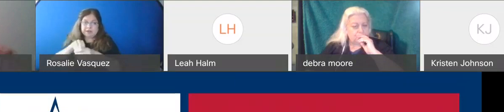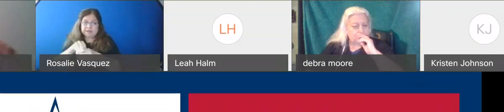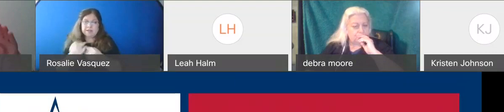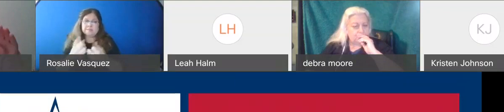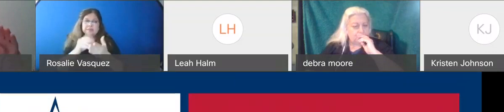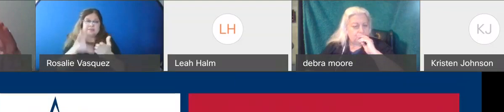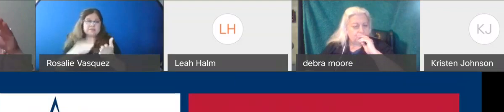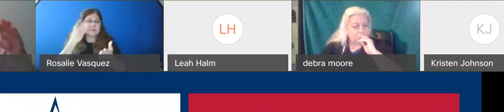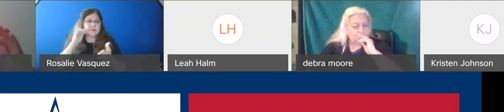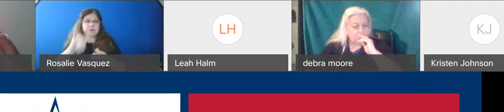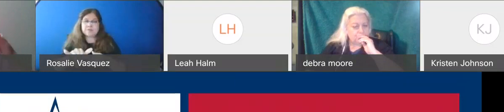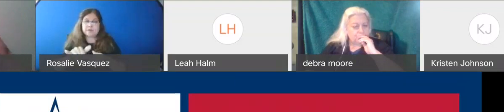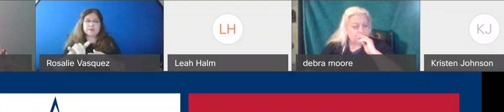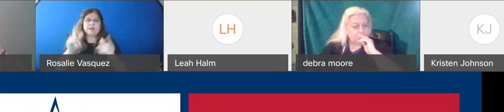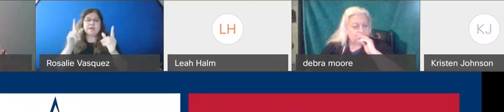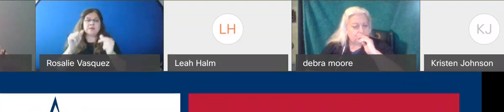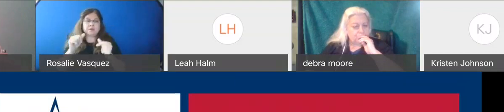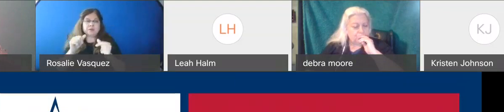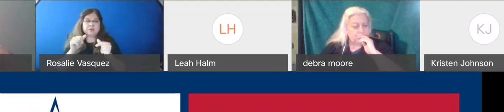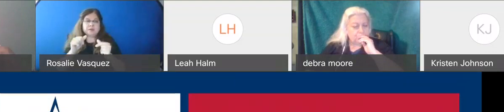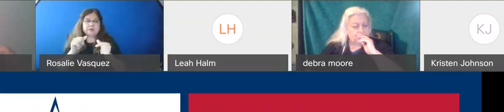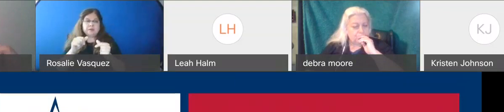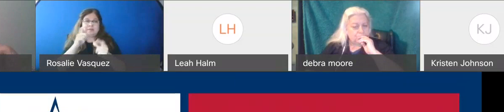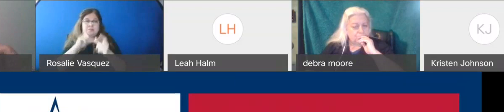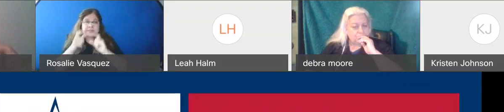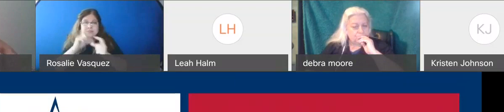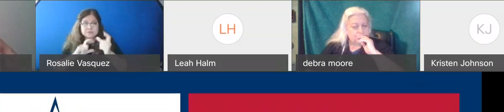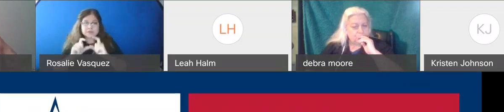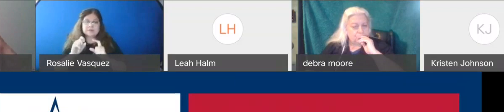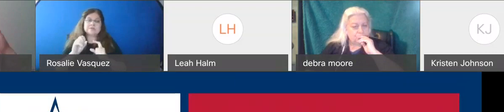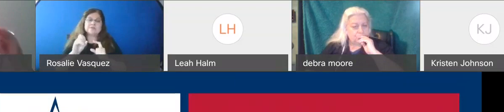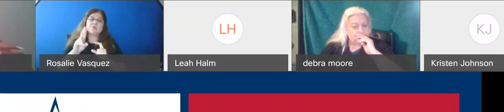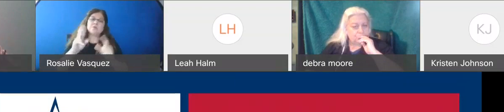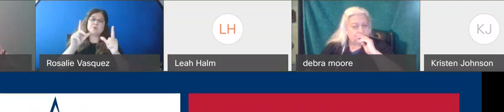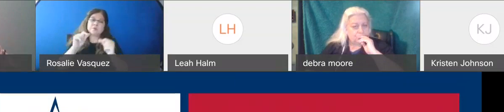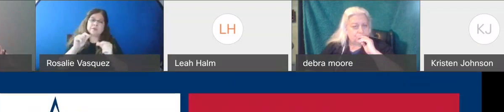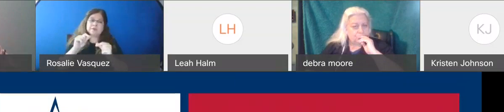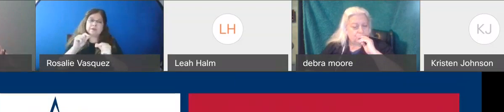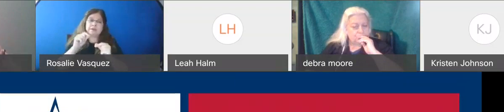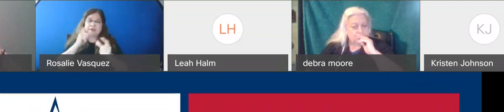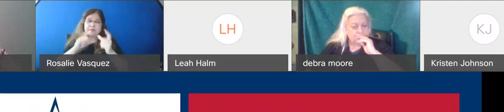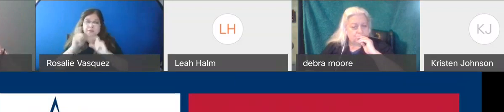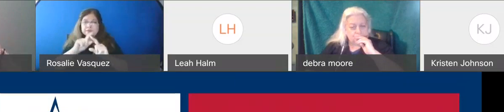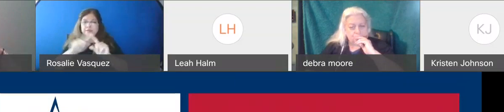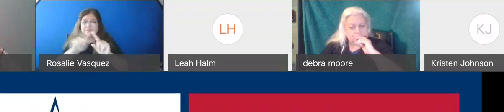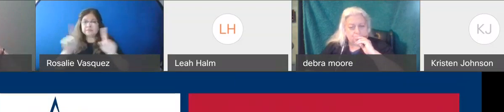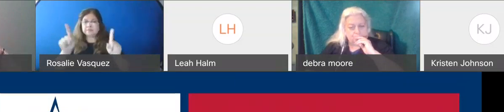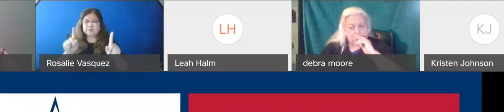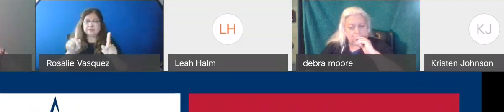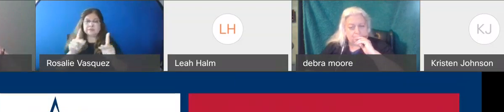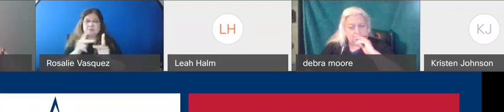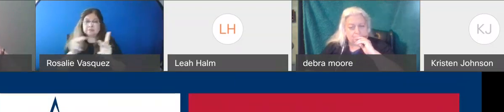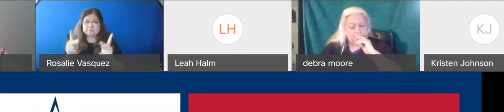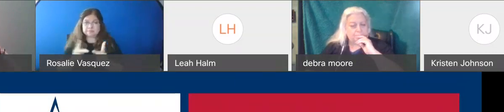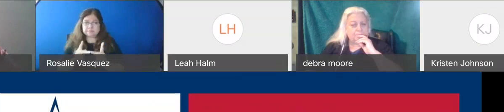really notice that when they're mixing drinks or when they're drinking different, like a big one right